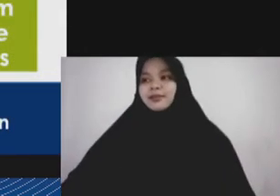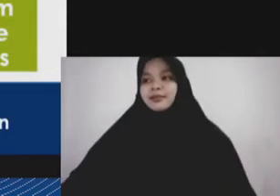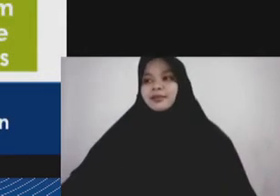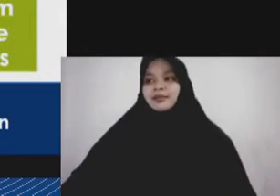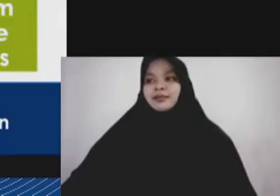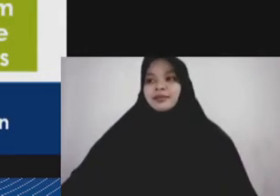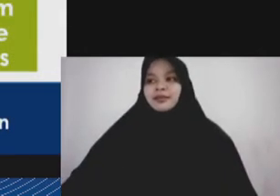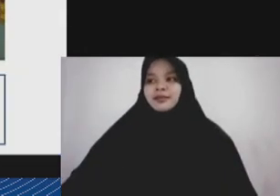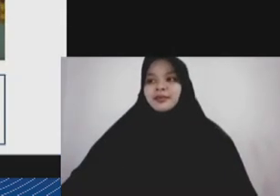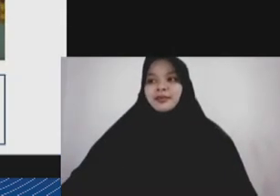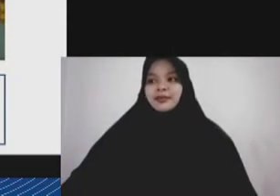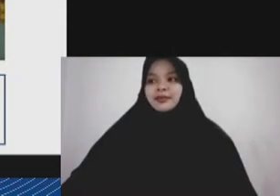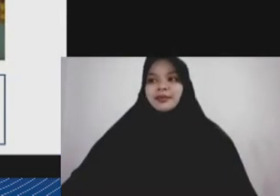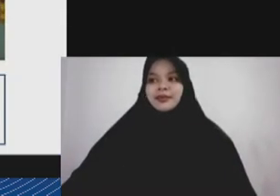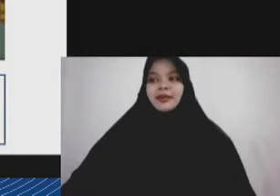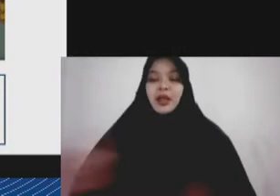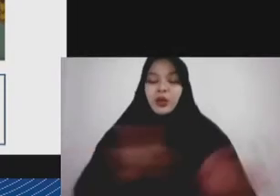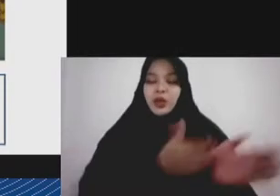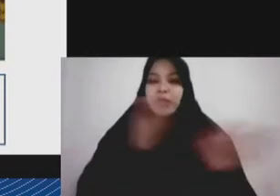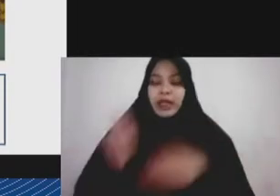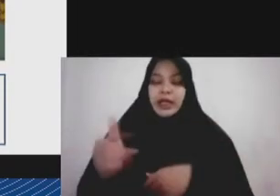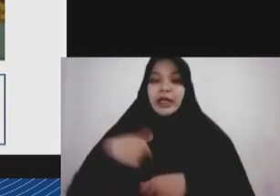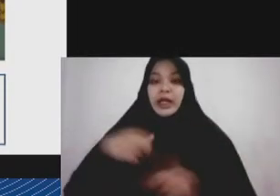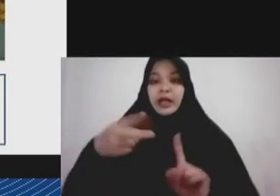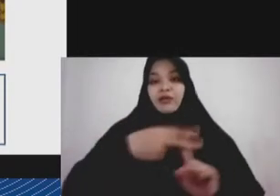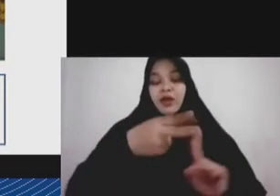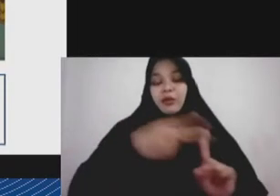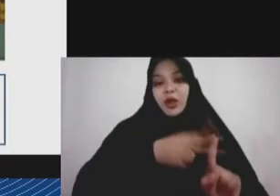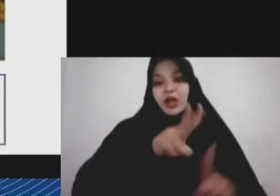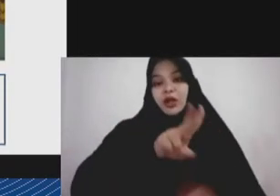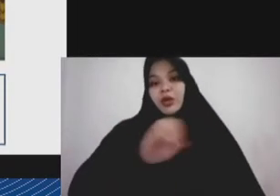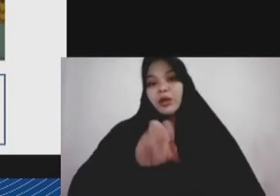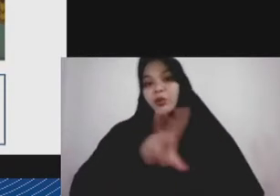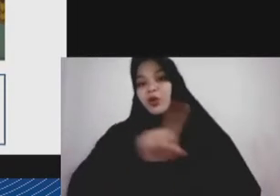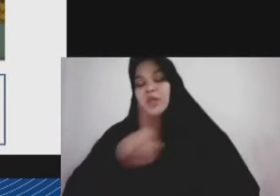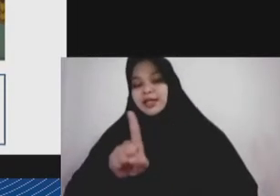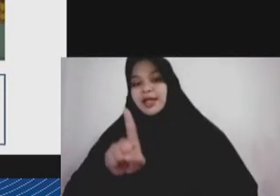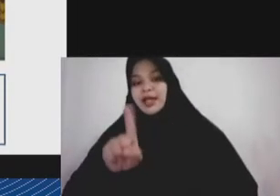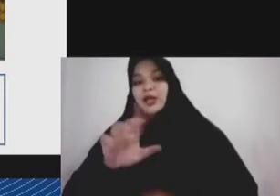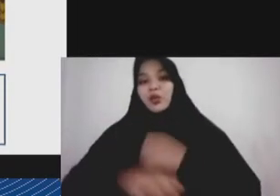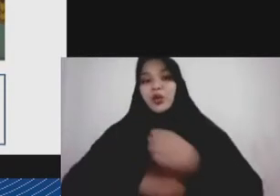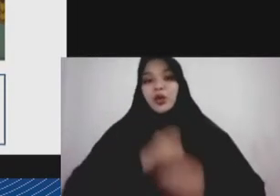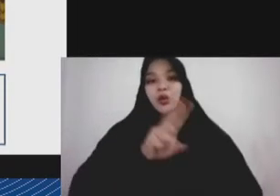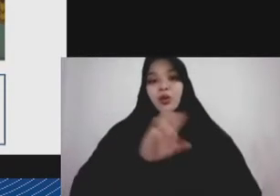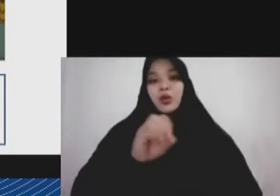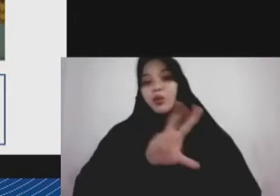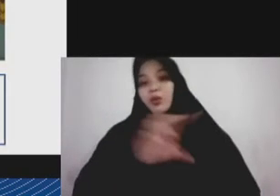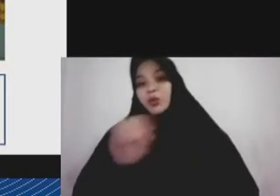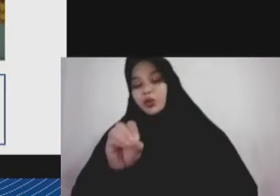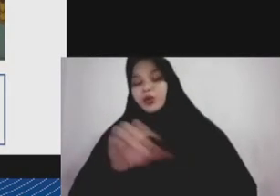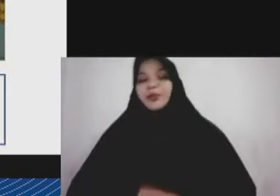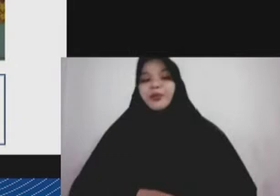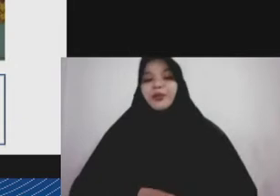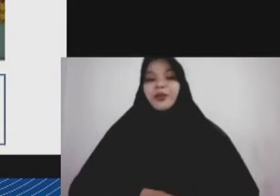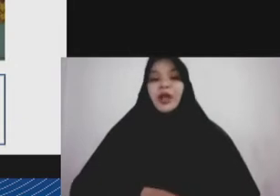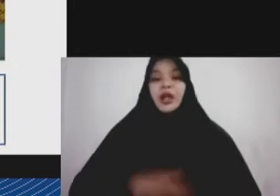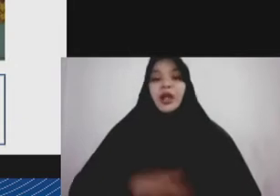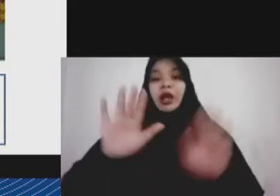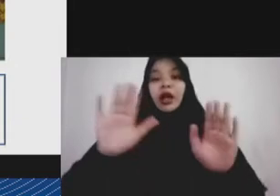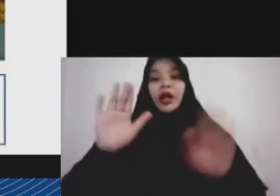Next slide, please. On February 21, 2020, the Ministry of Women Empowerment and